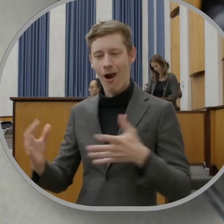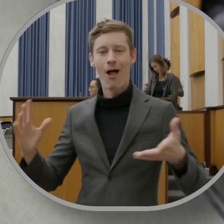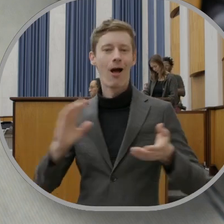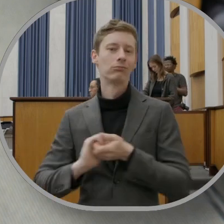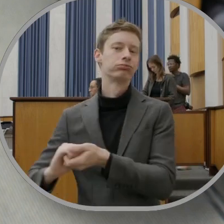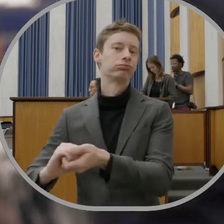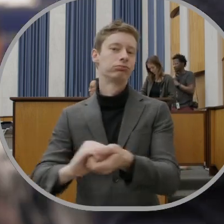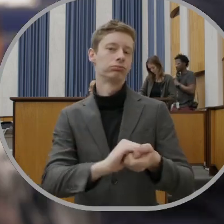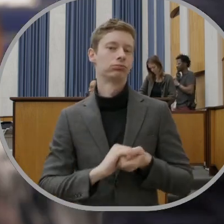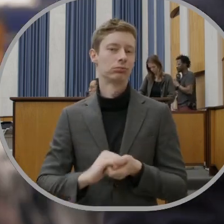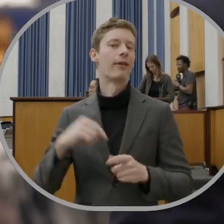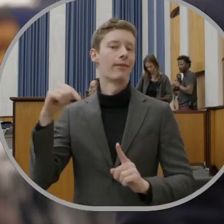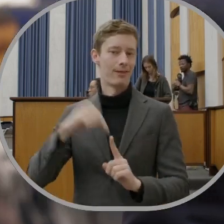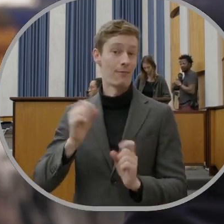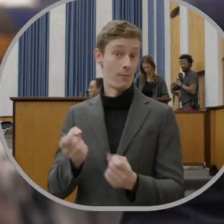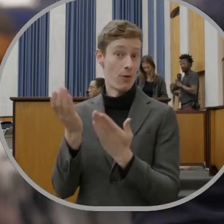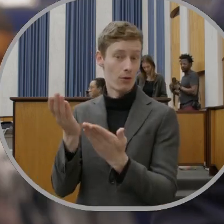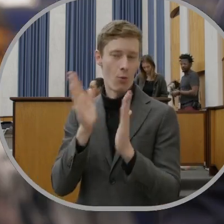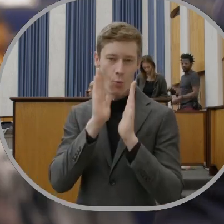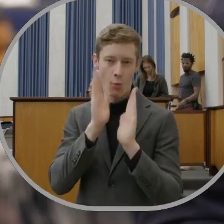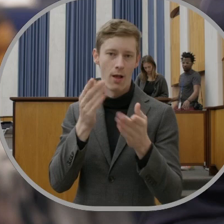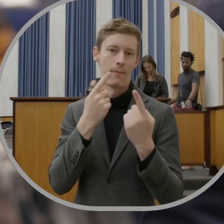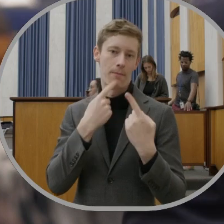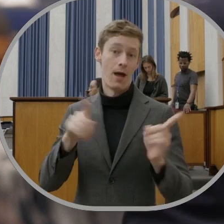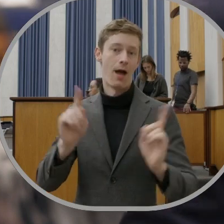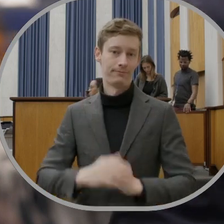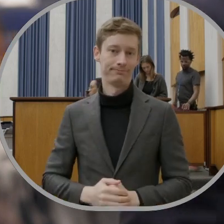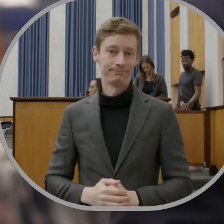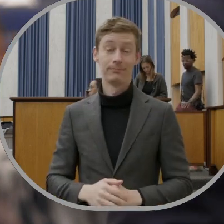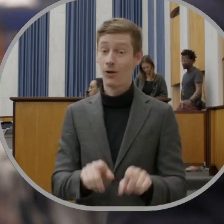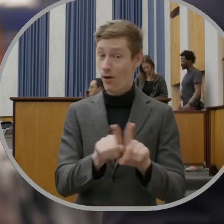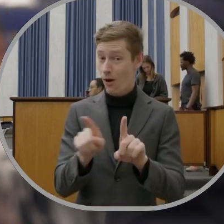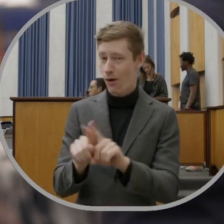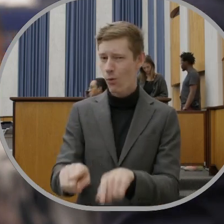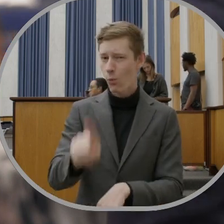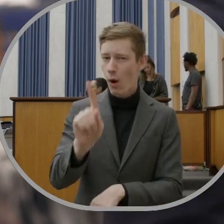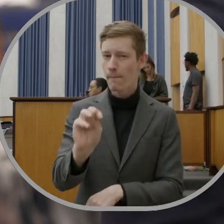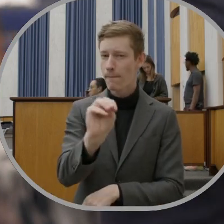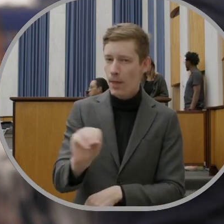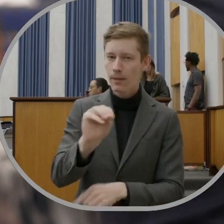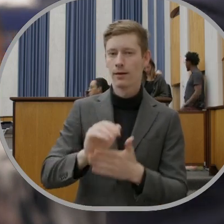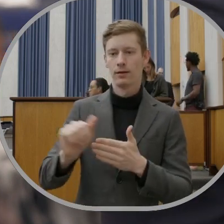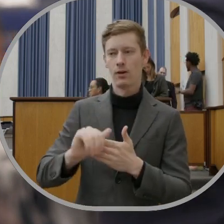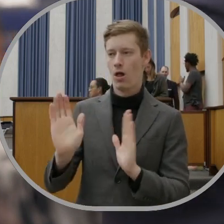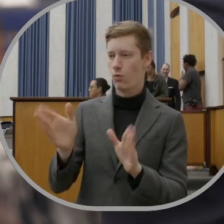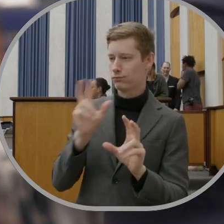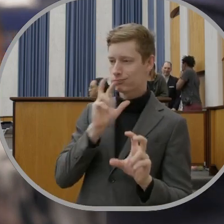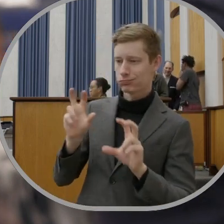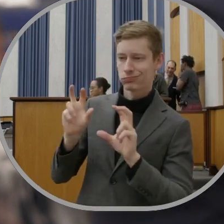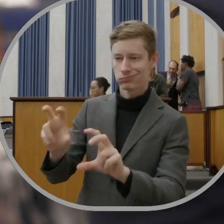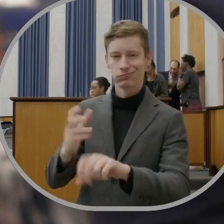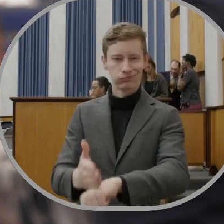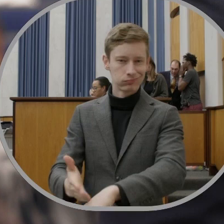accomplish. Furthermore, we are dedicating $1 million towards modernizing our 311